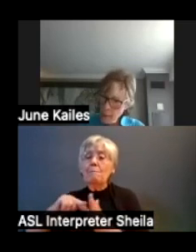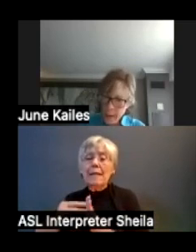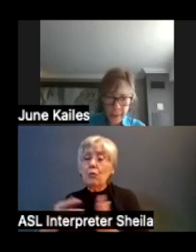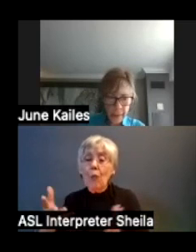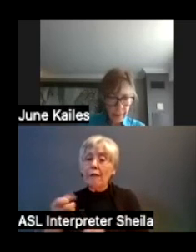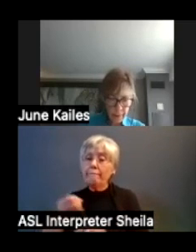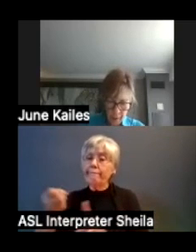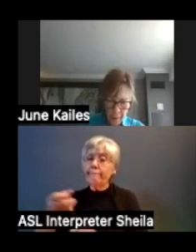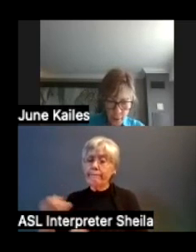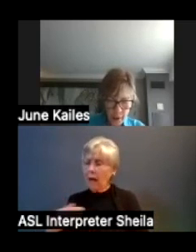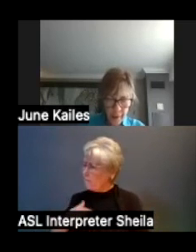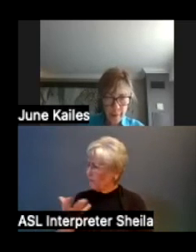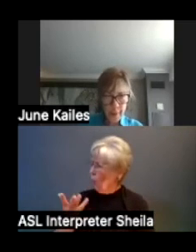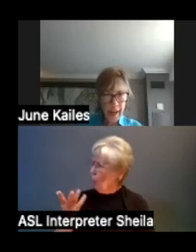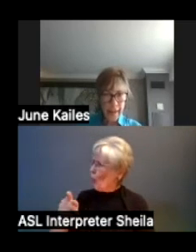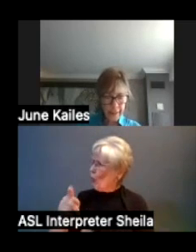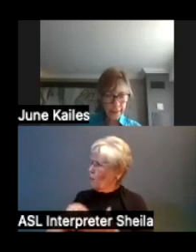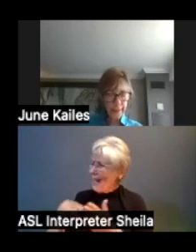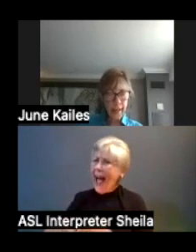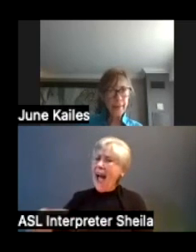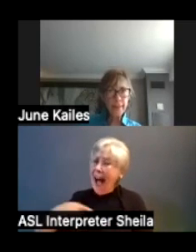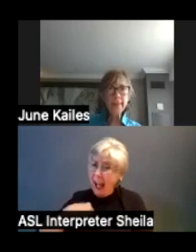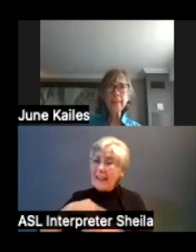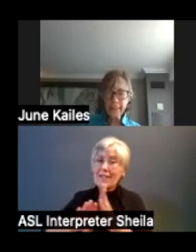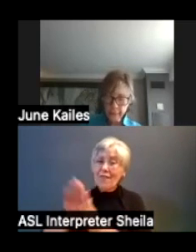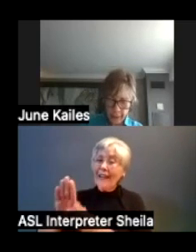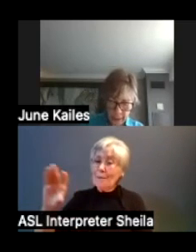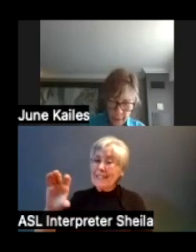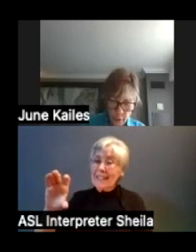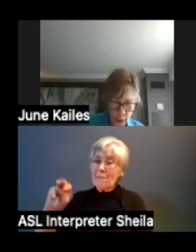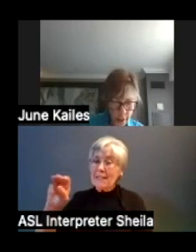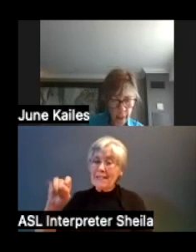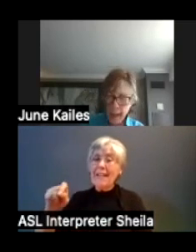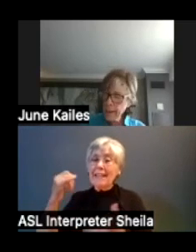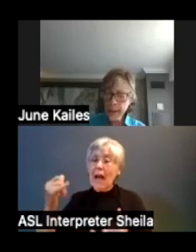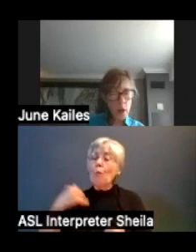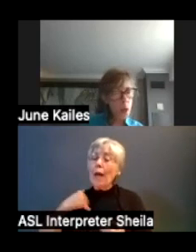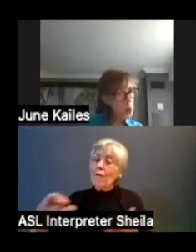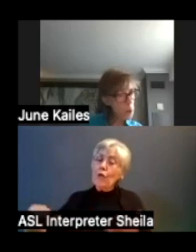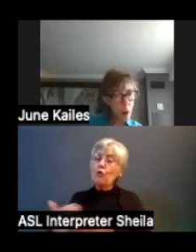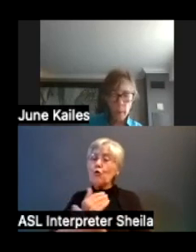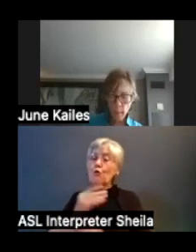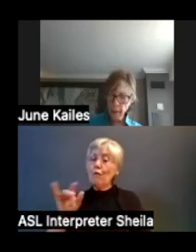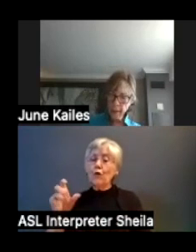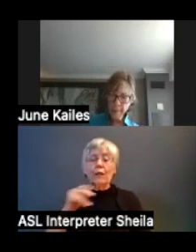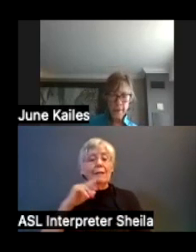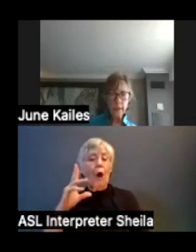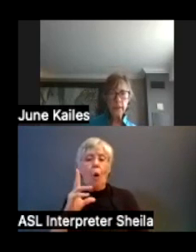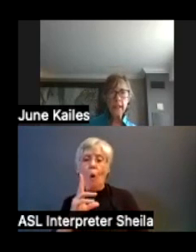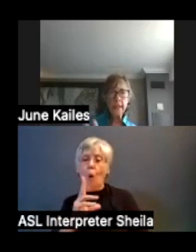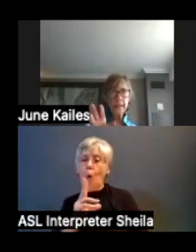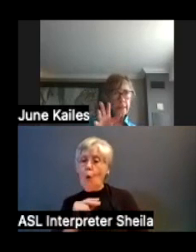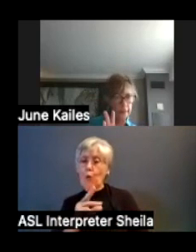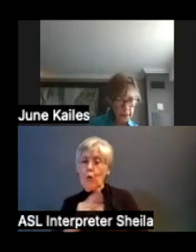what do you mean? I'm the one that created this, and this is the updated version. And they go, oh no,